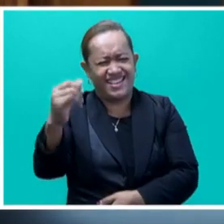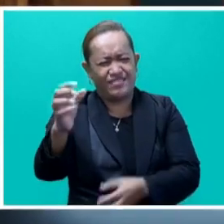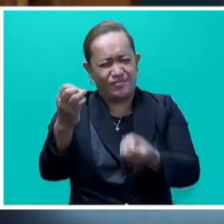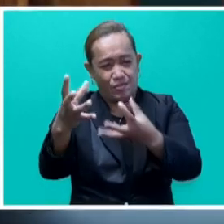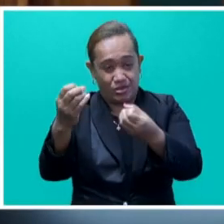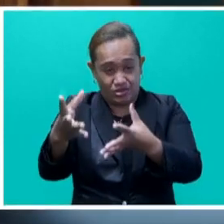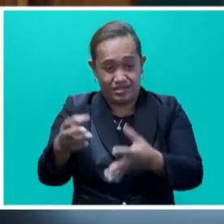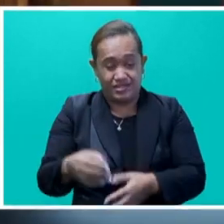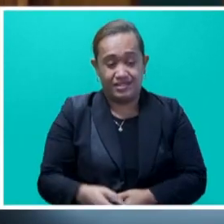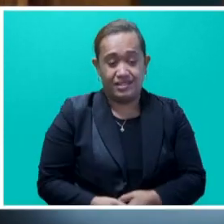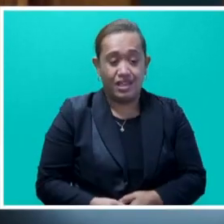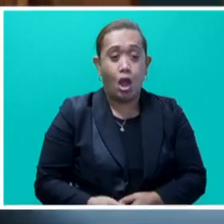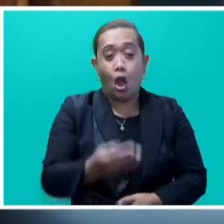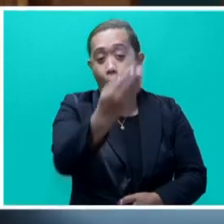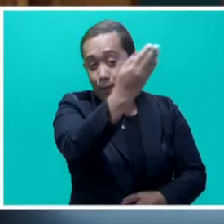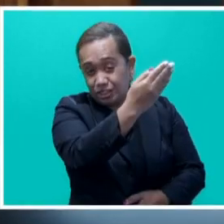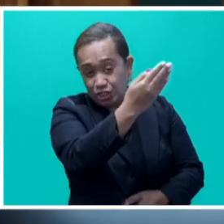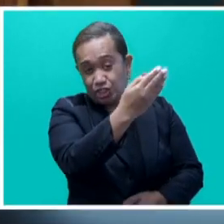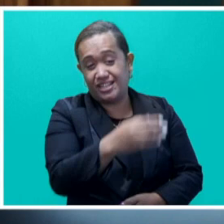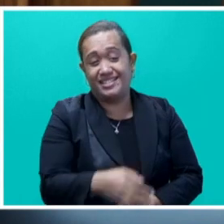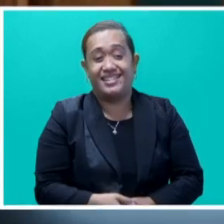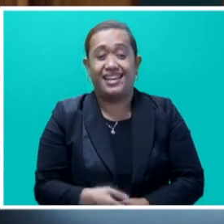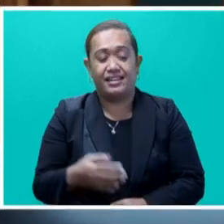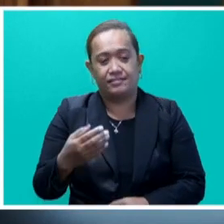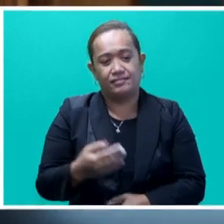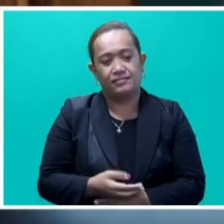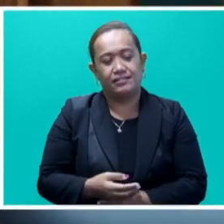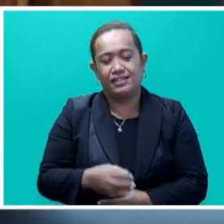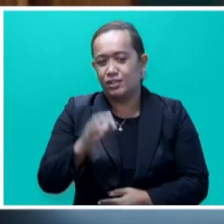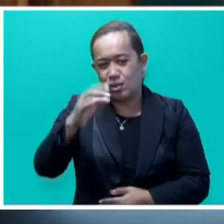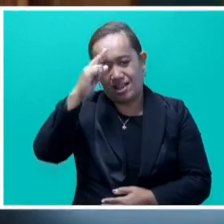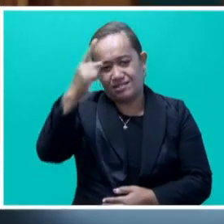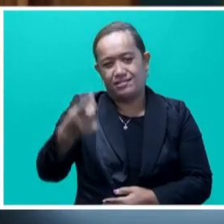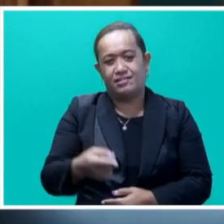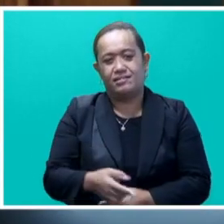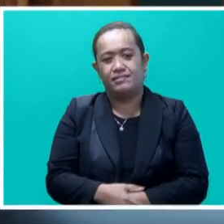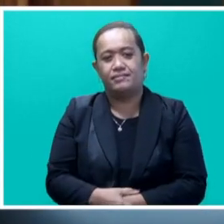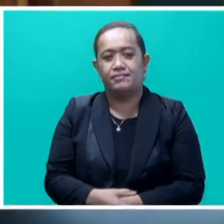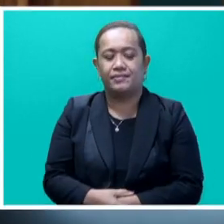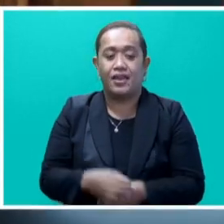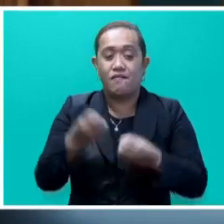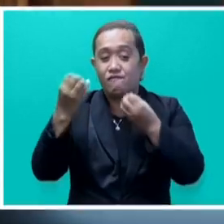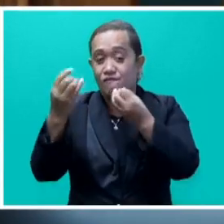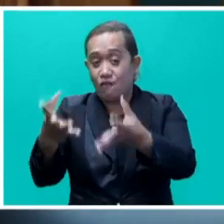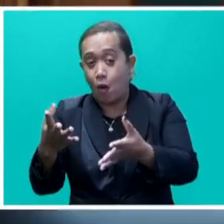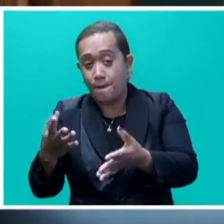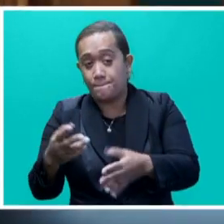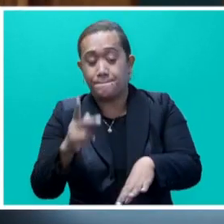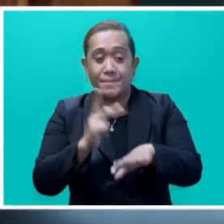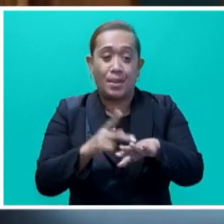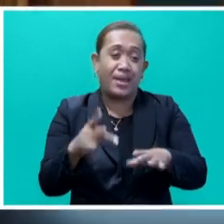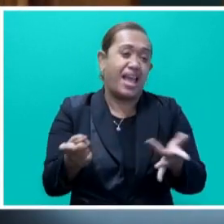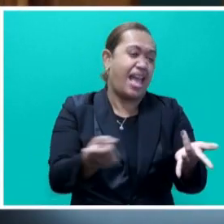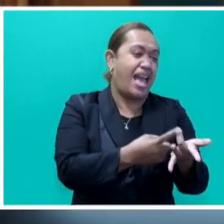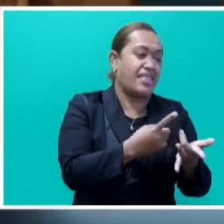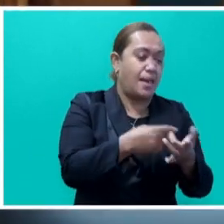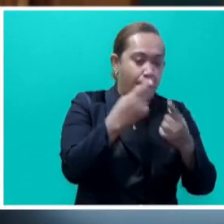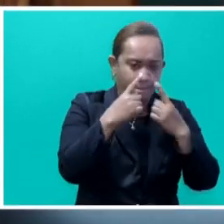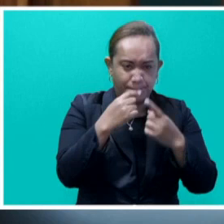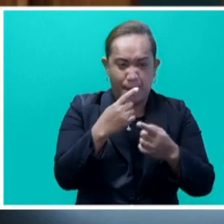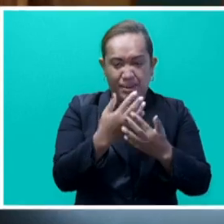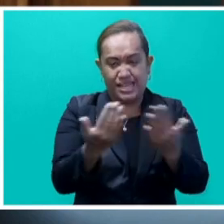of the House, honorable members on the other side of the House, have been informing Parliament and, of course, the public.